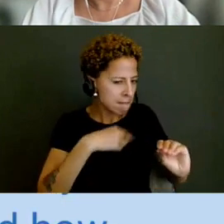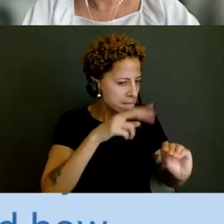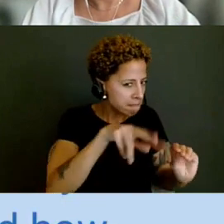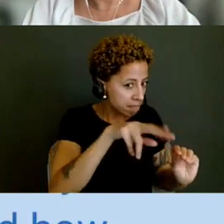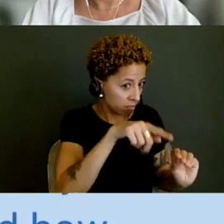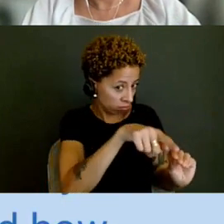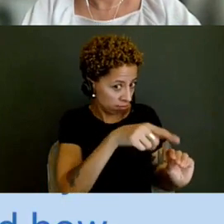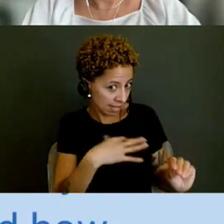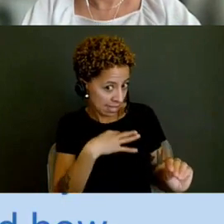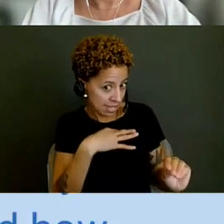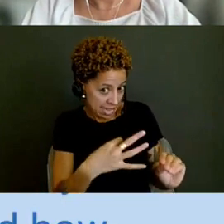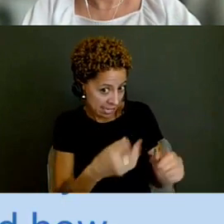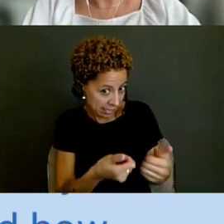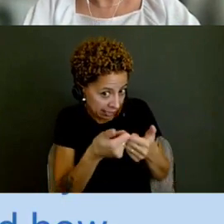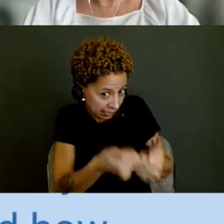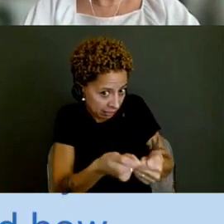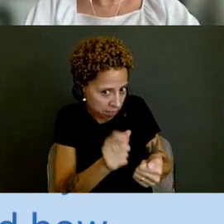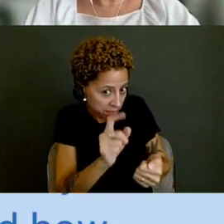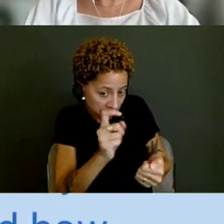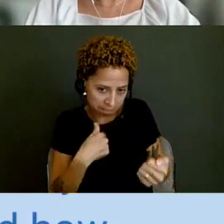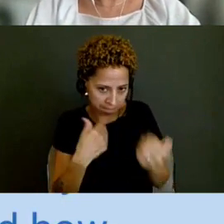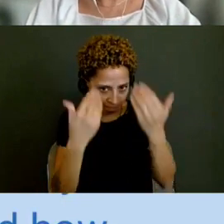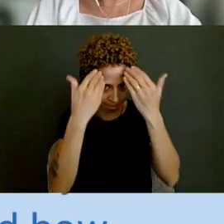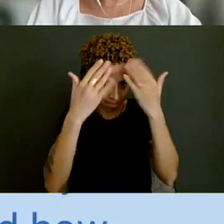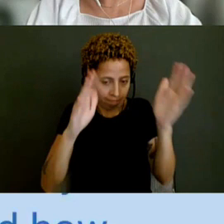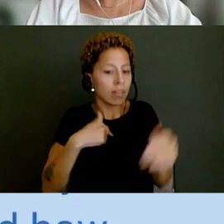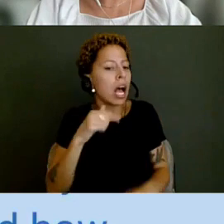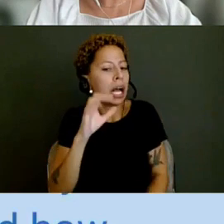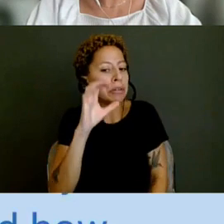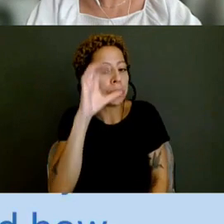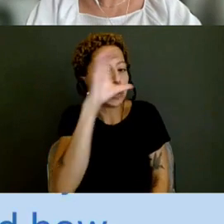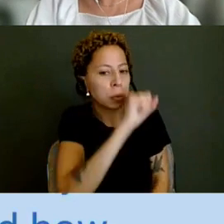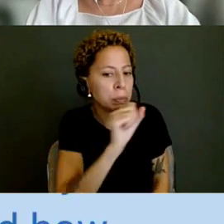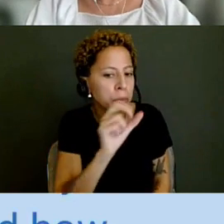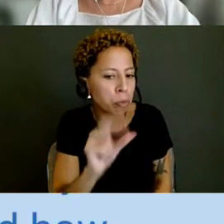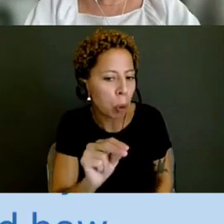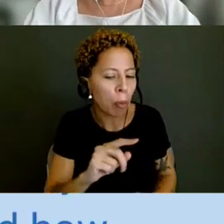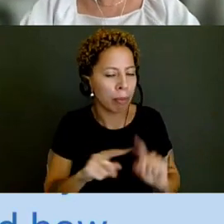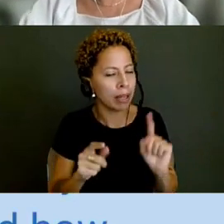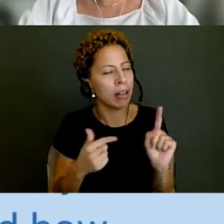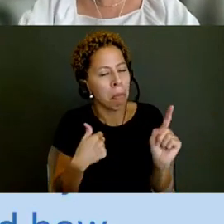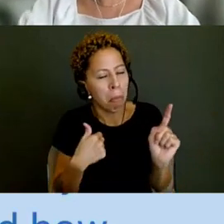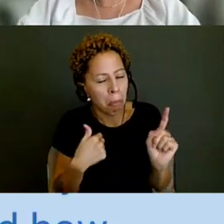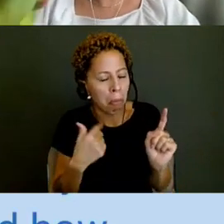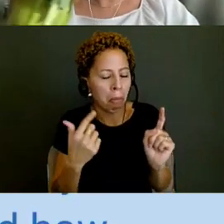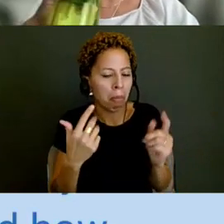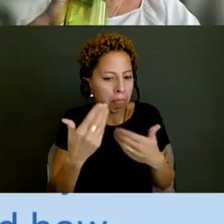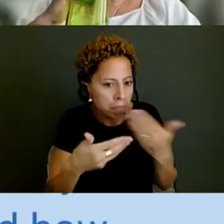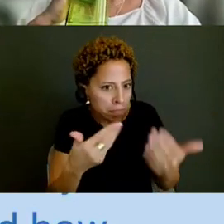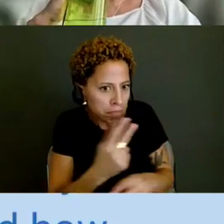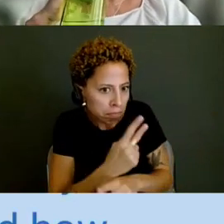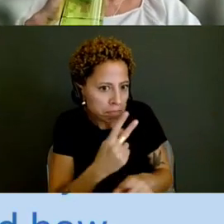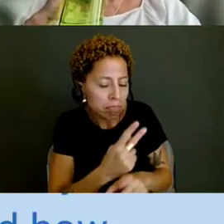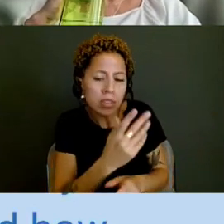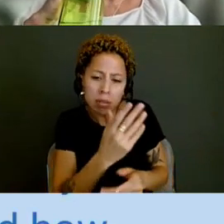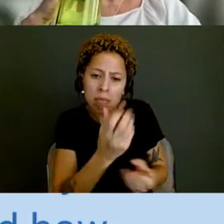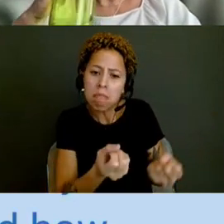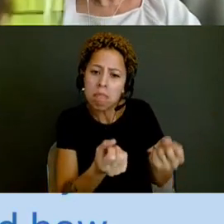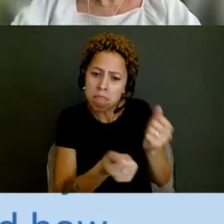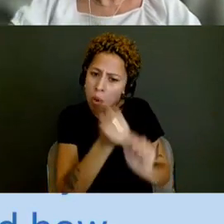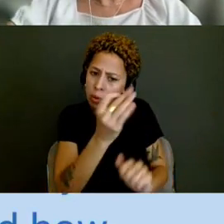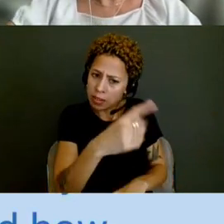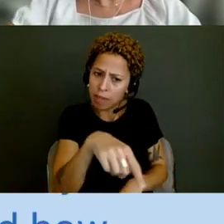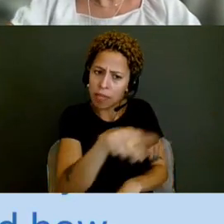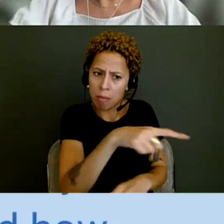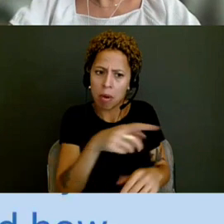again, that was just an assumption, which you're not supposed to do. Most of them were already using texts in some capacity. In many